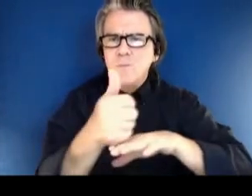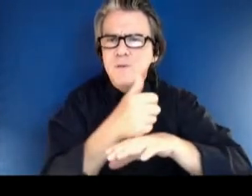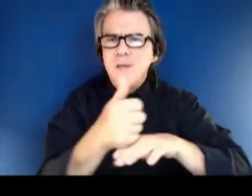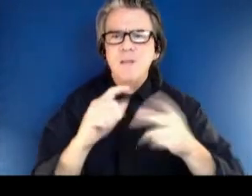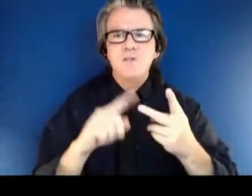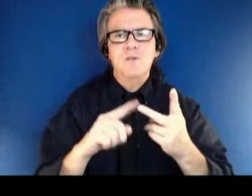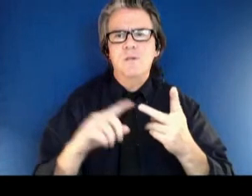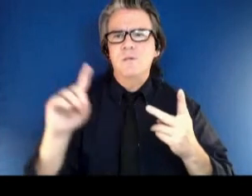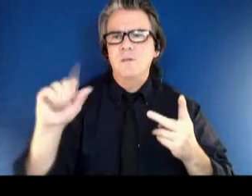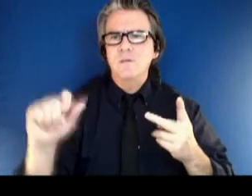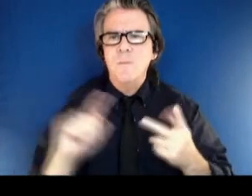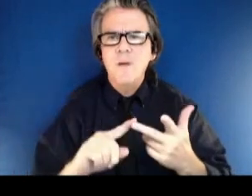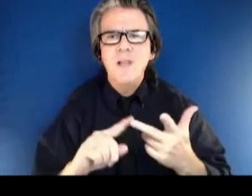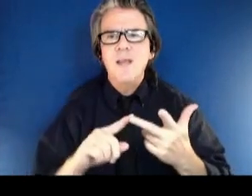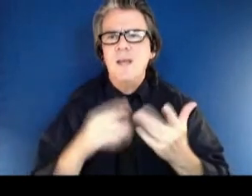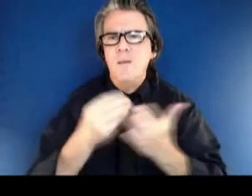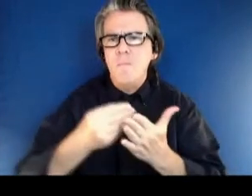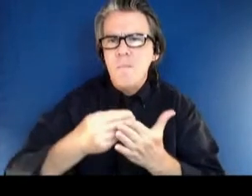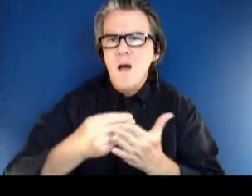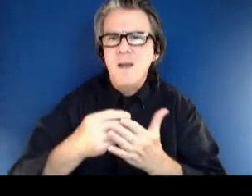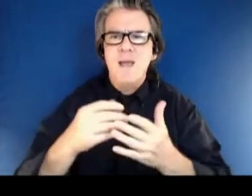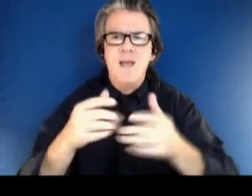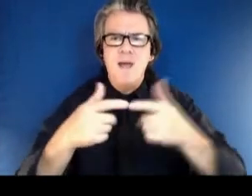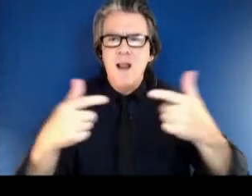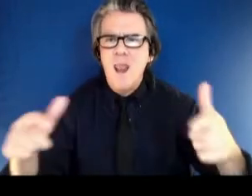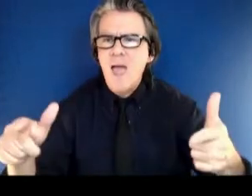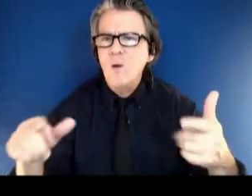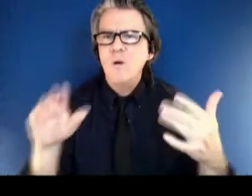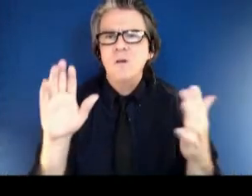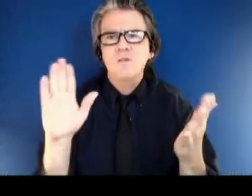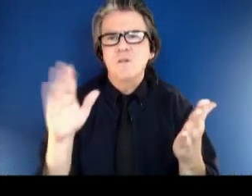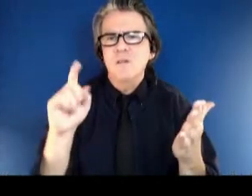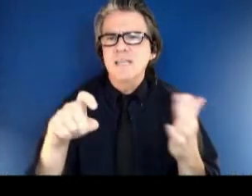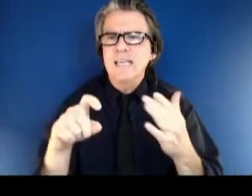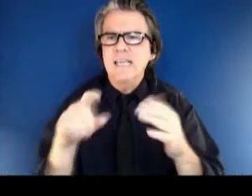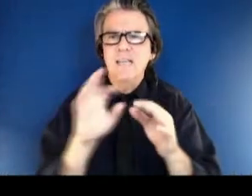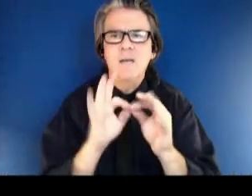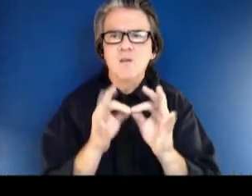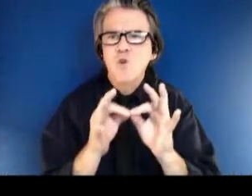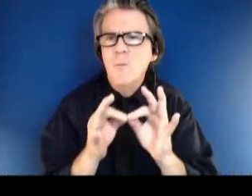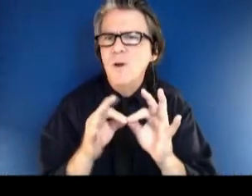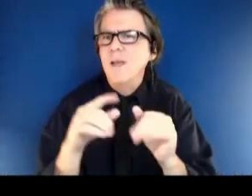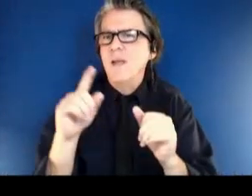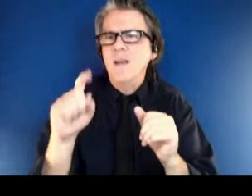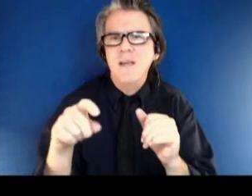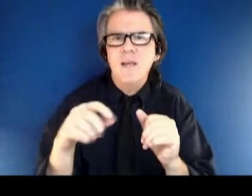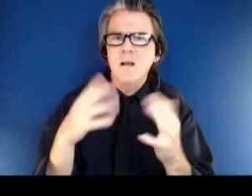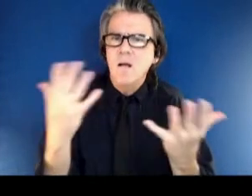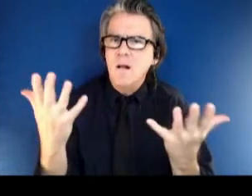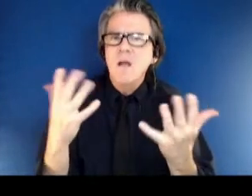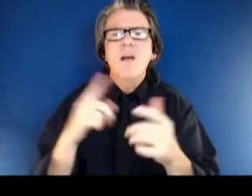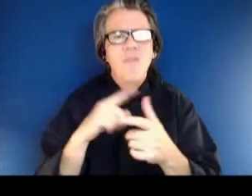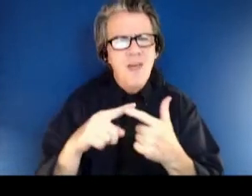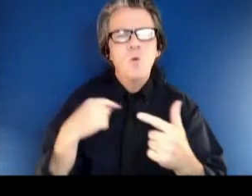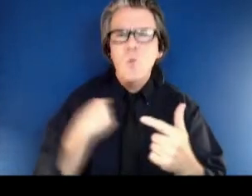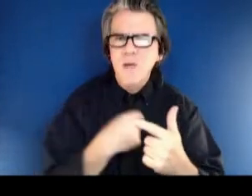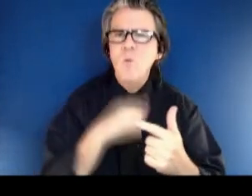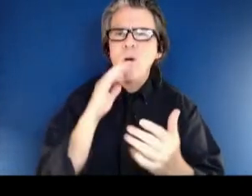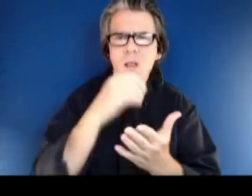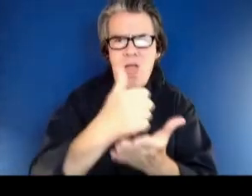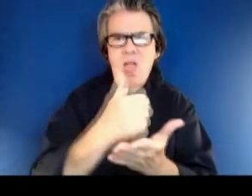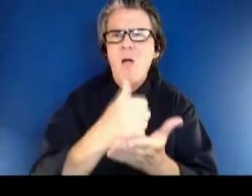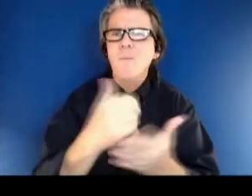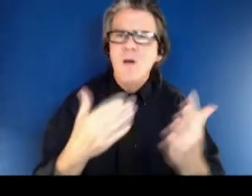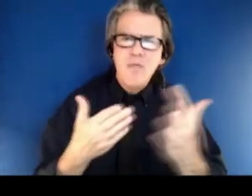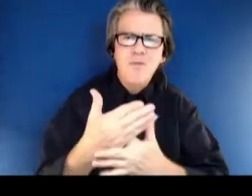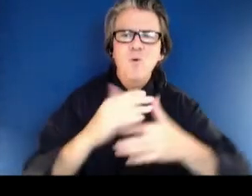California Foundation for Independent Living Centers, qualifying customers who rely on power for medical devices or independent living